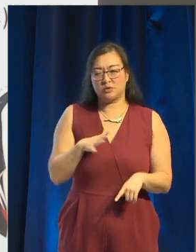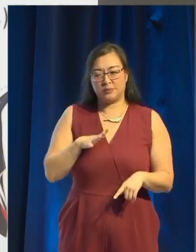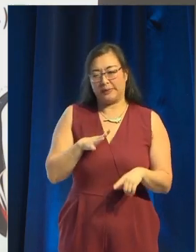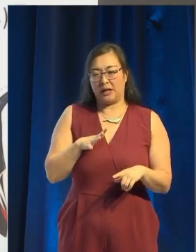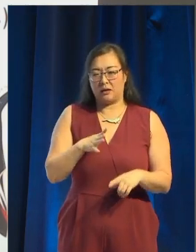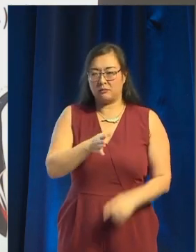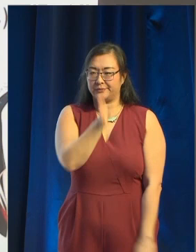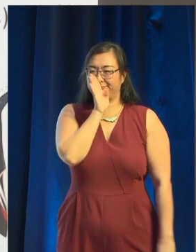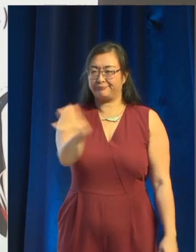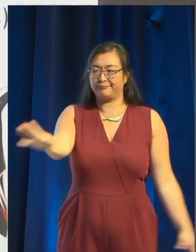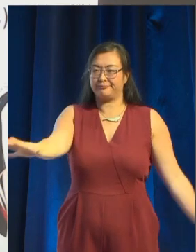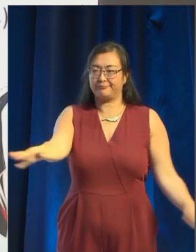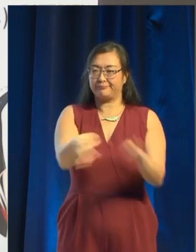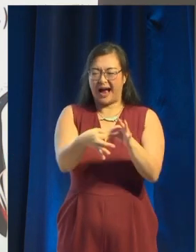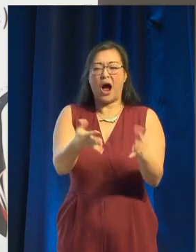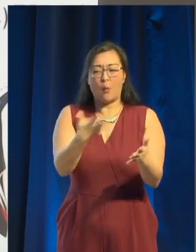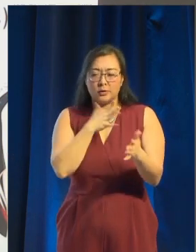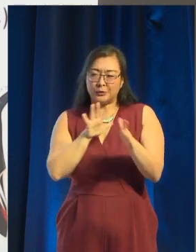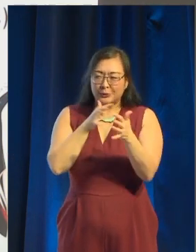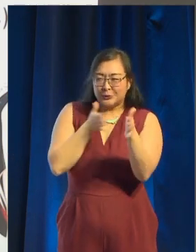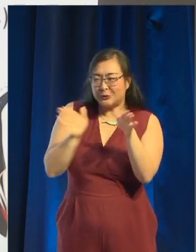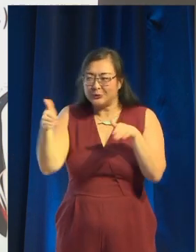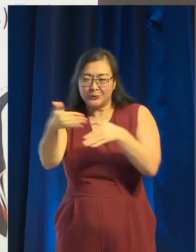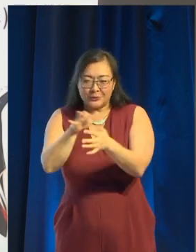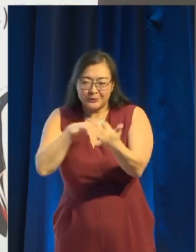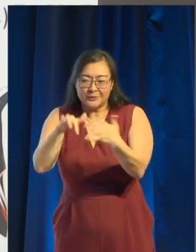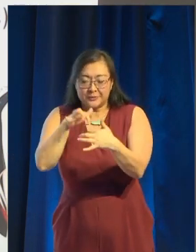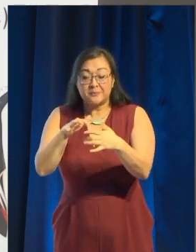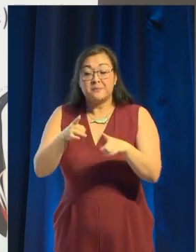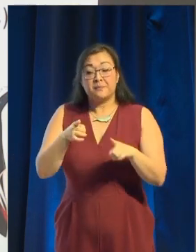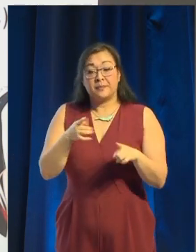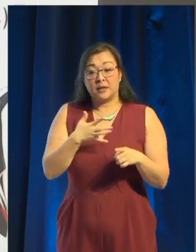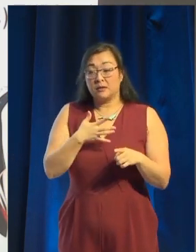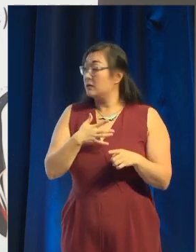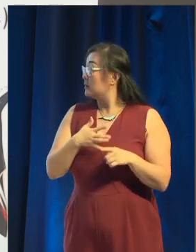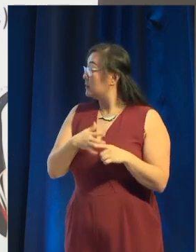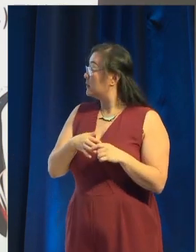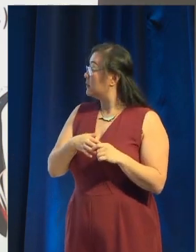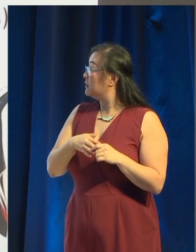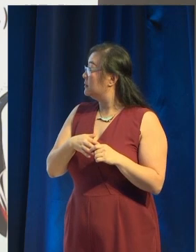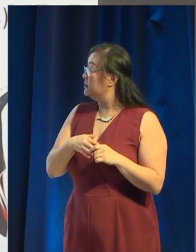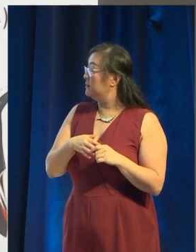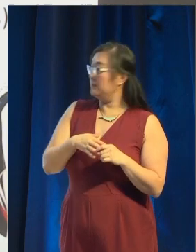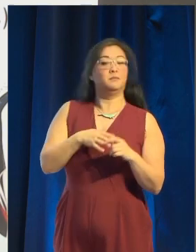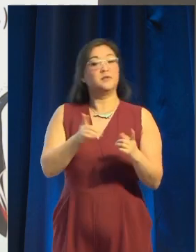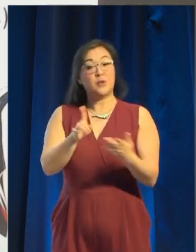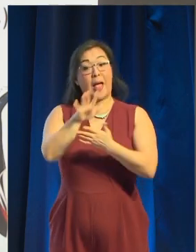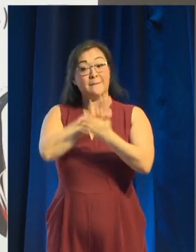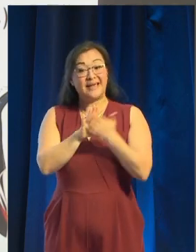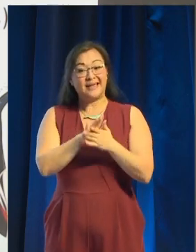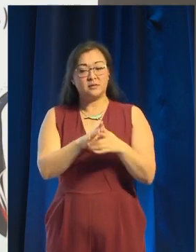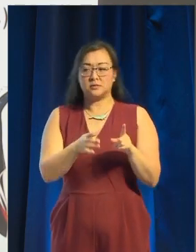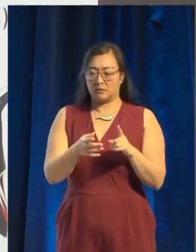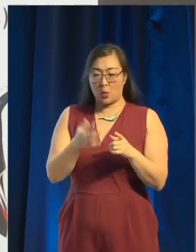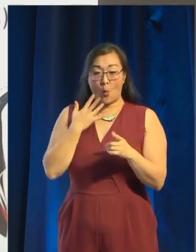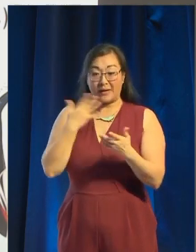Agreeing with him or pleading him or wanting to be with him at any cost isn't always the best option for him to fall in